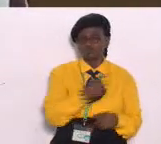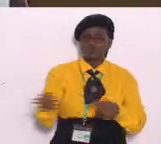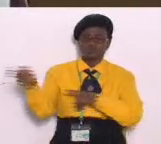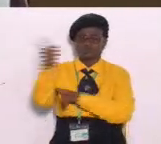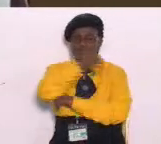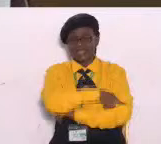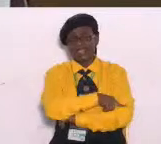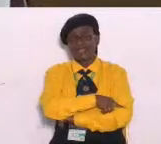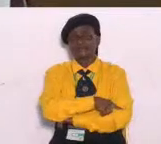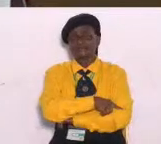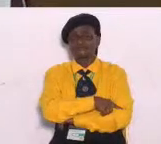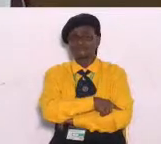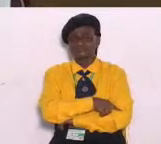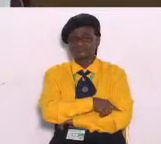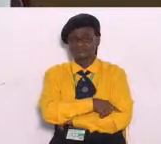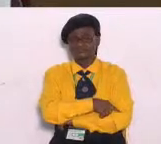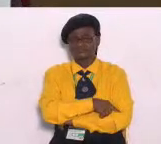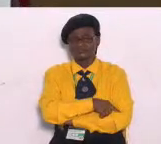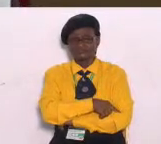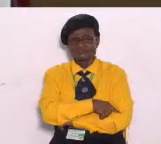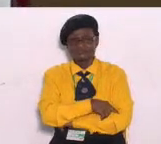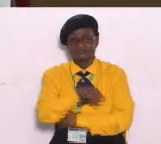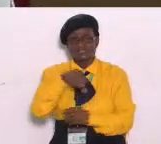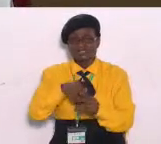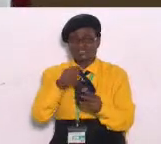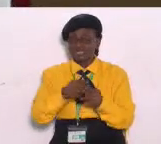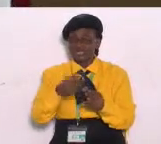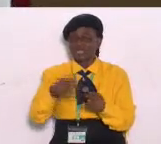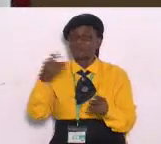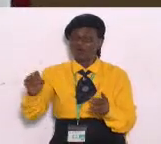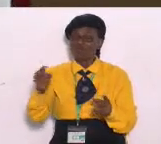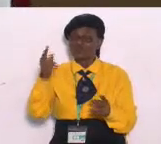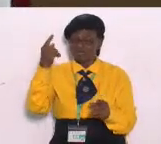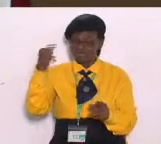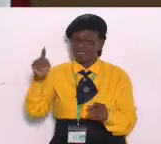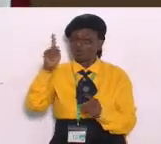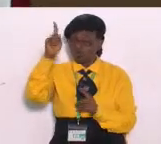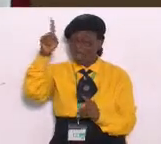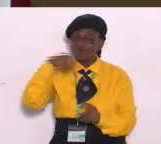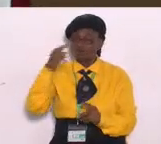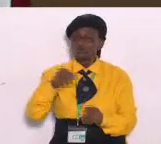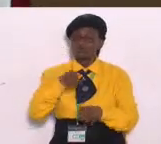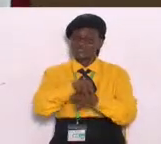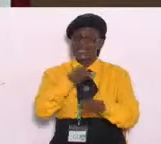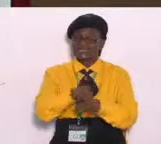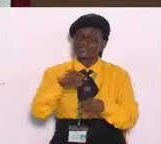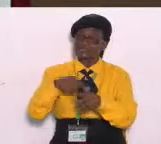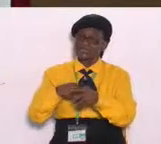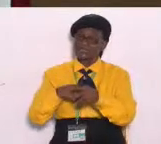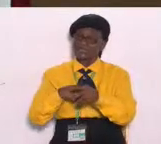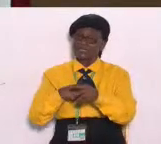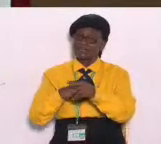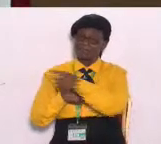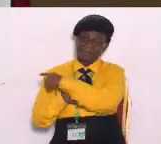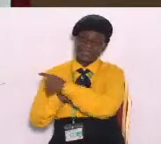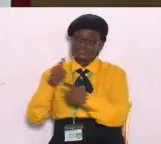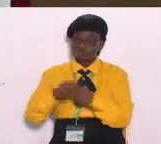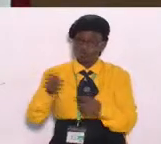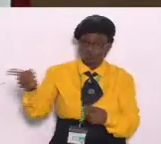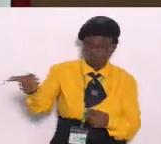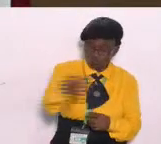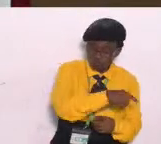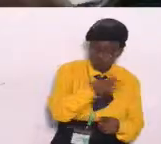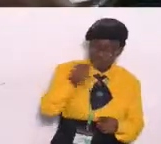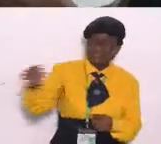Today, in the name of the one who sent me to you, the siege over your resources